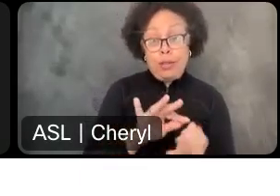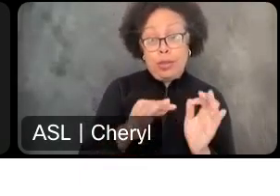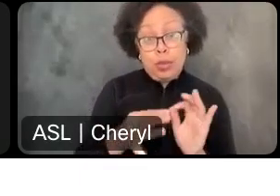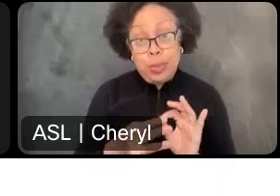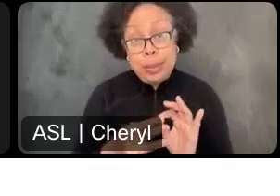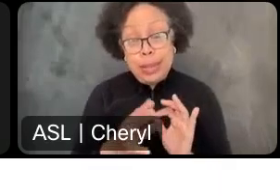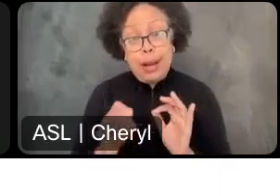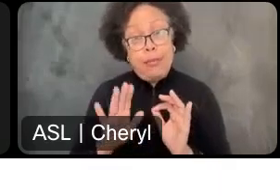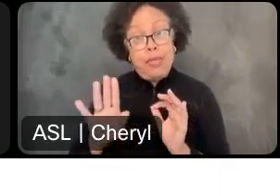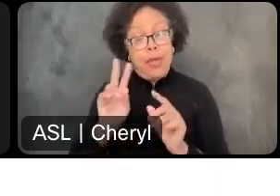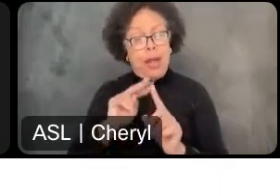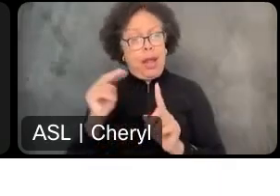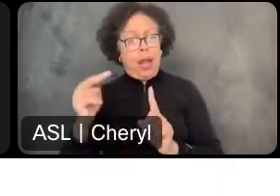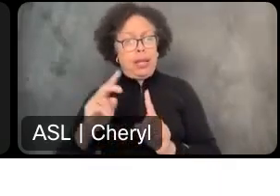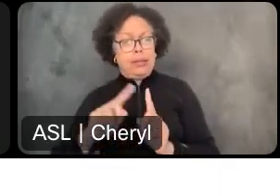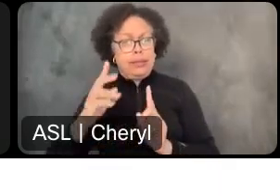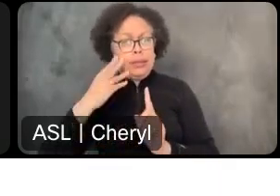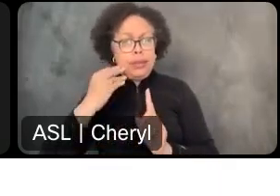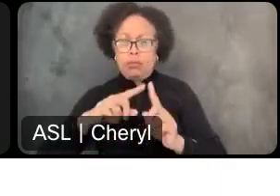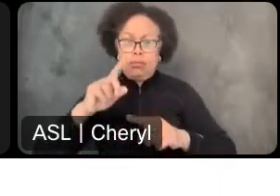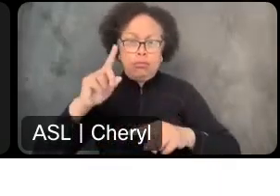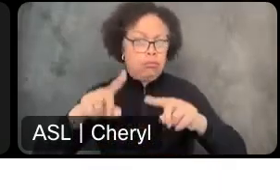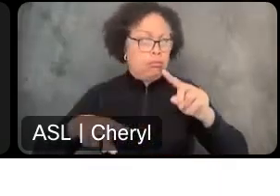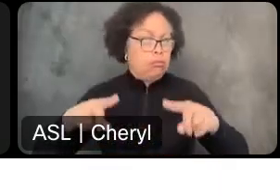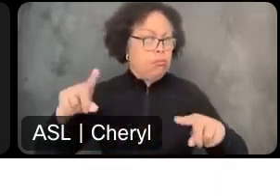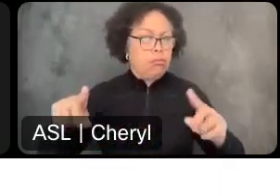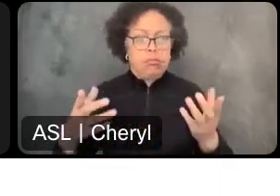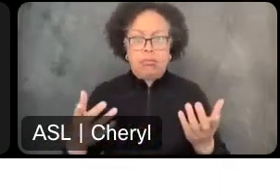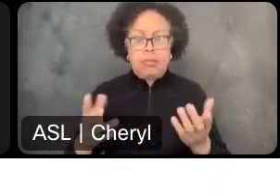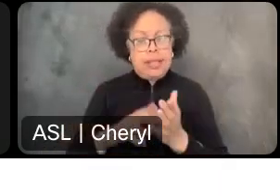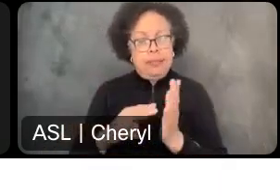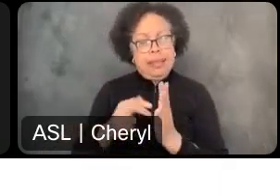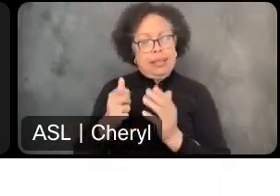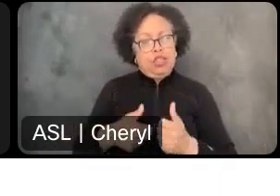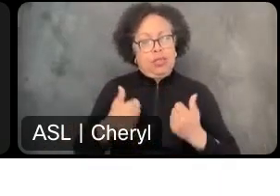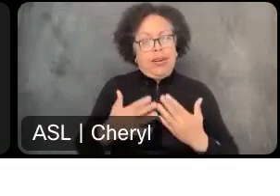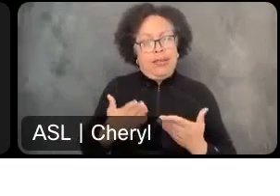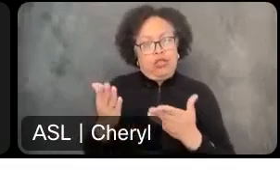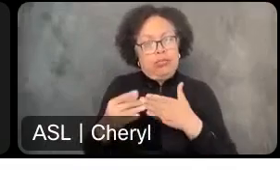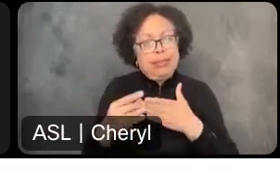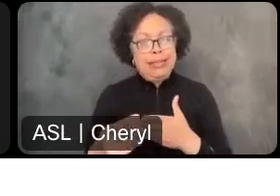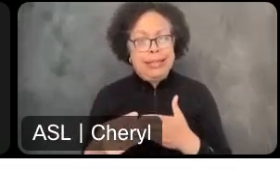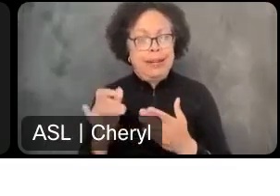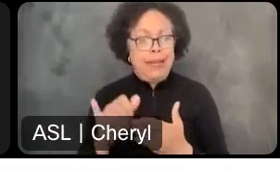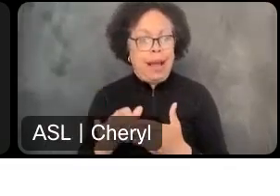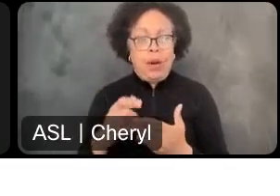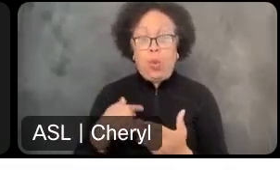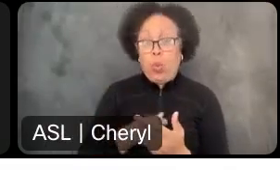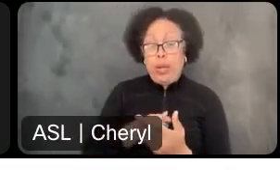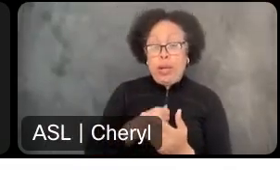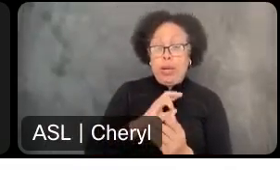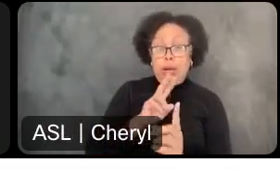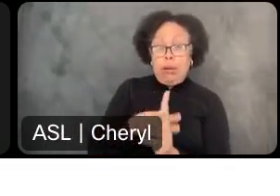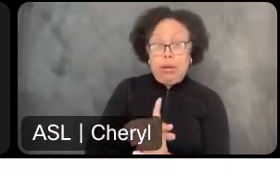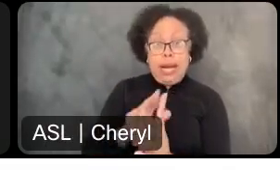alternative perceptions vary greatly, and allow the survivor to lead without placing our interpretations on